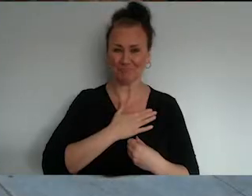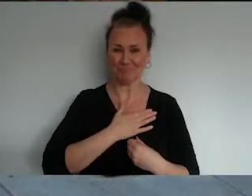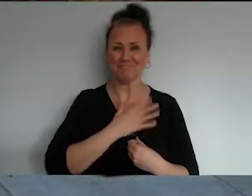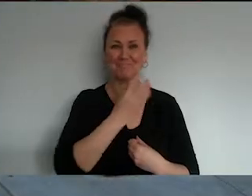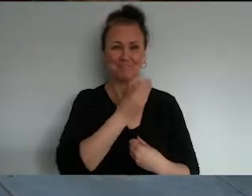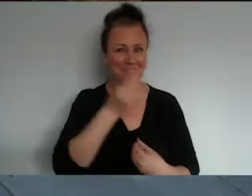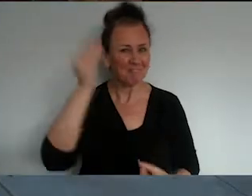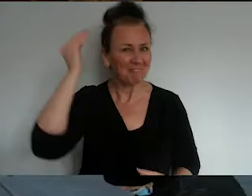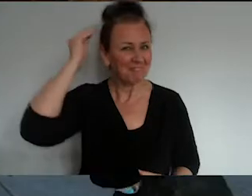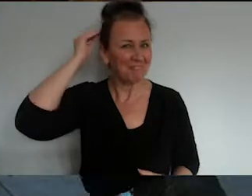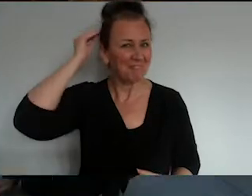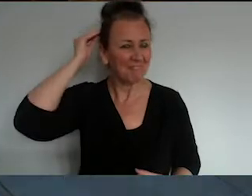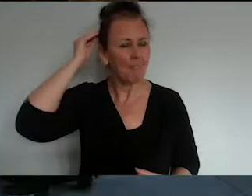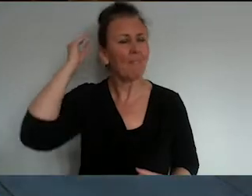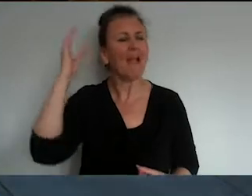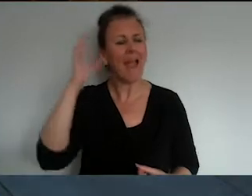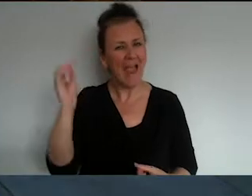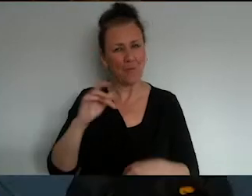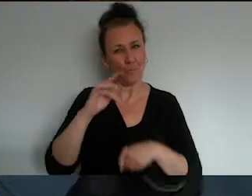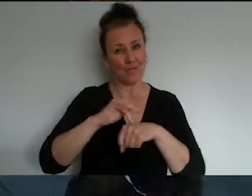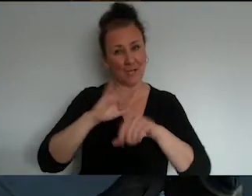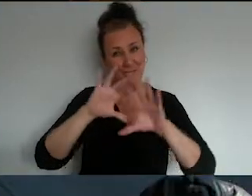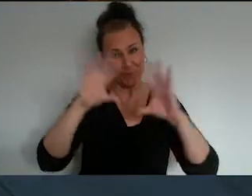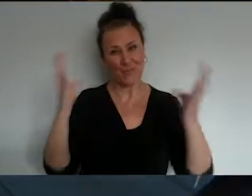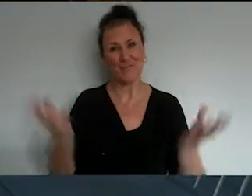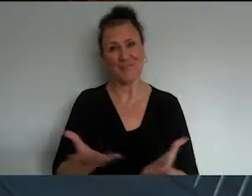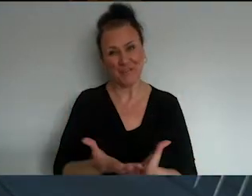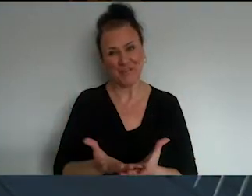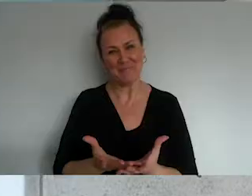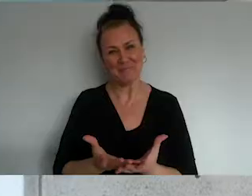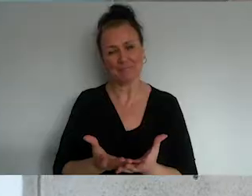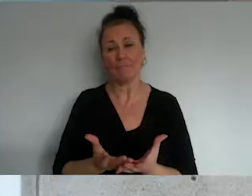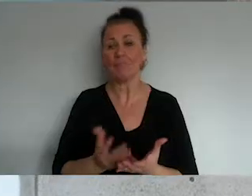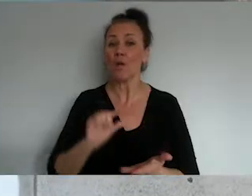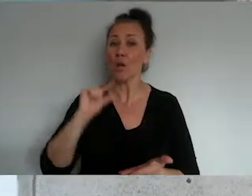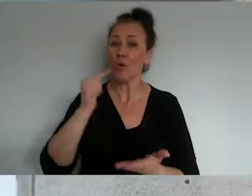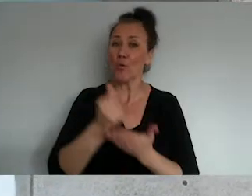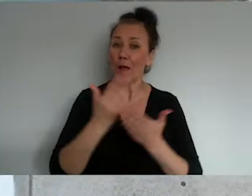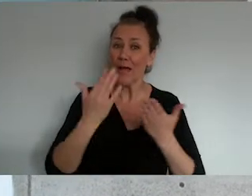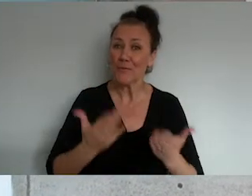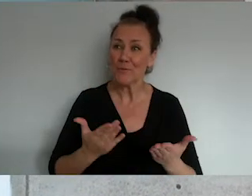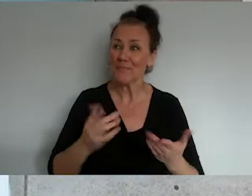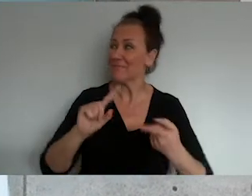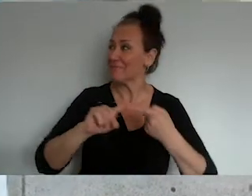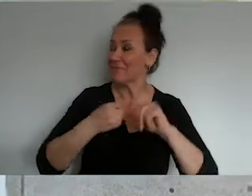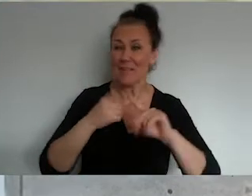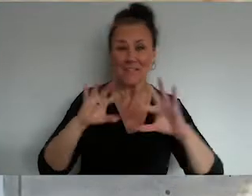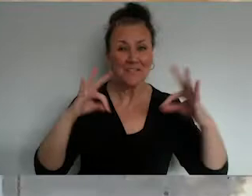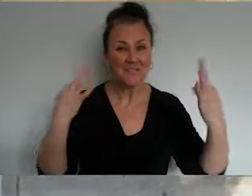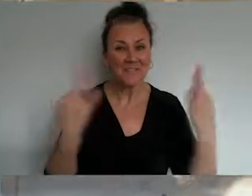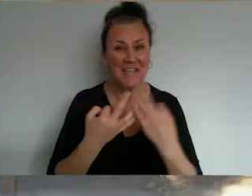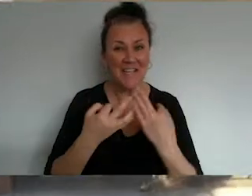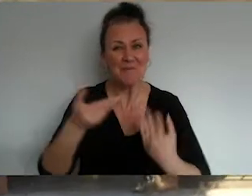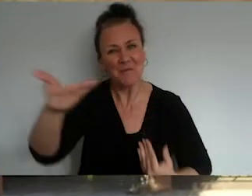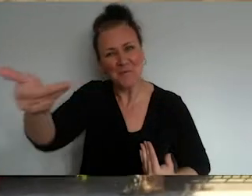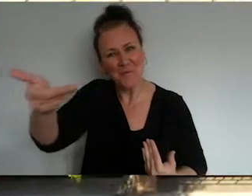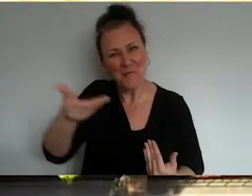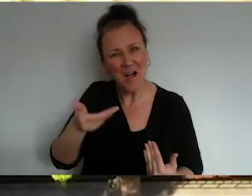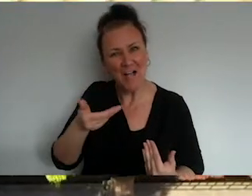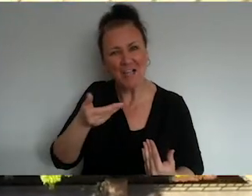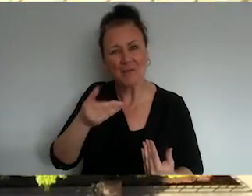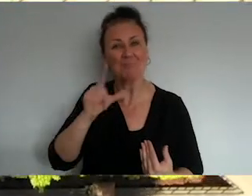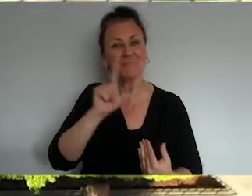Graduates, families, and friends from all around the world, welcome to the Teachers College 2020 Virtual Convocation